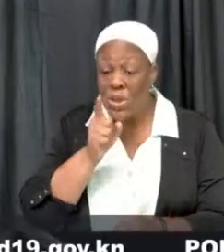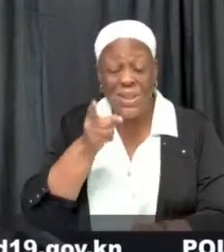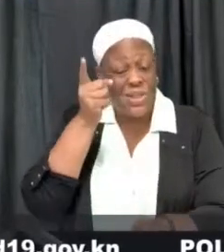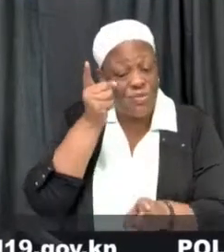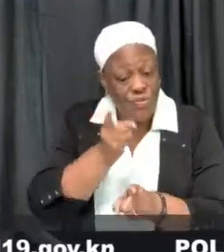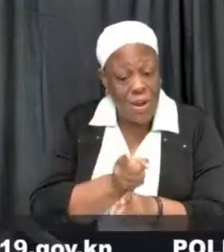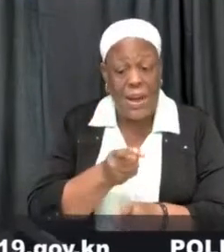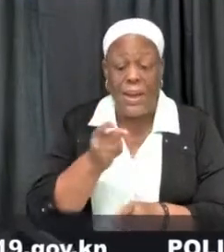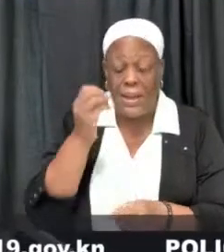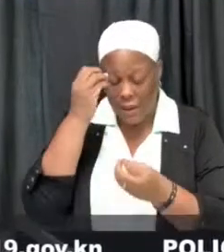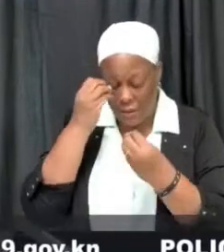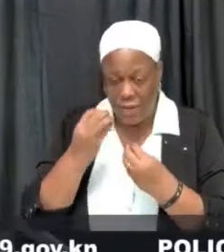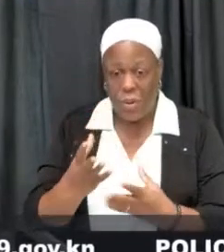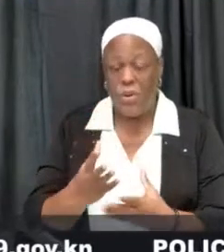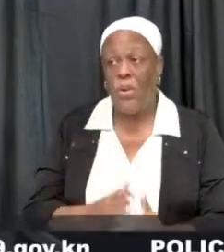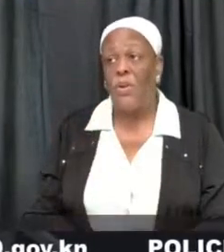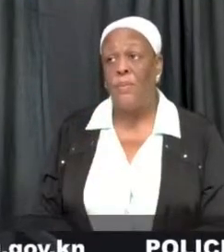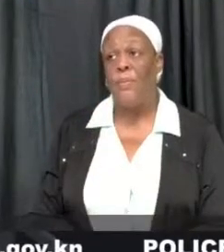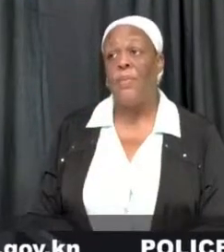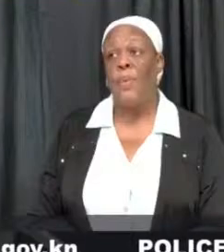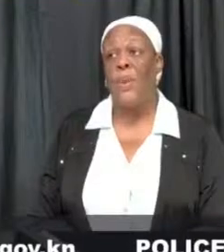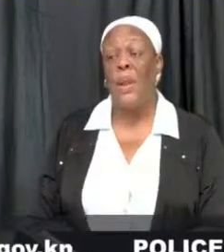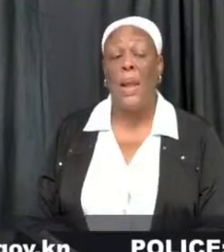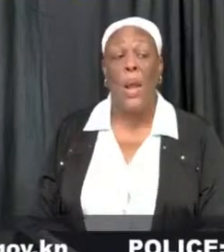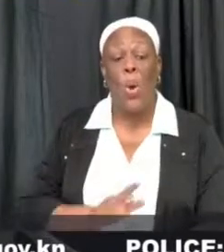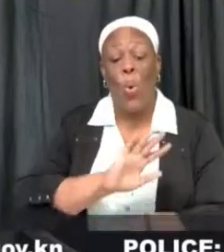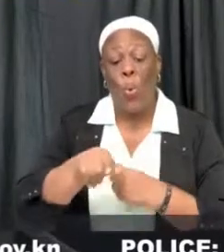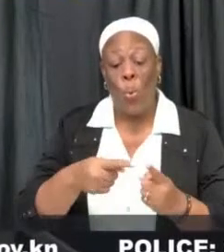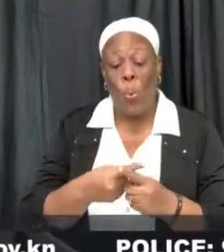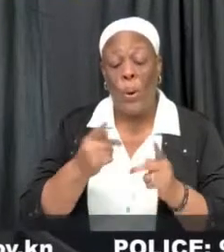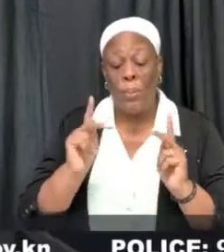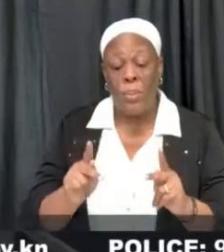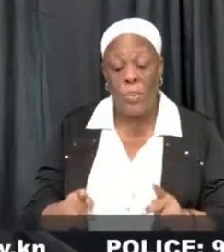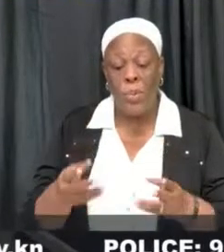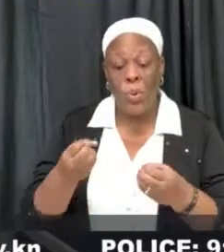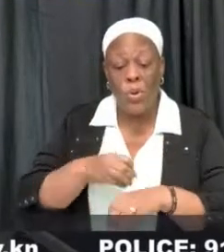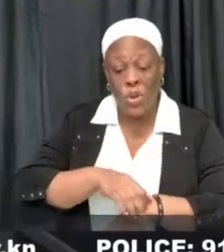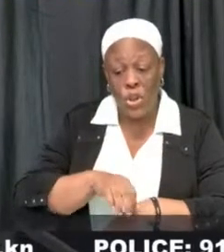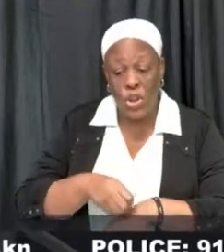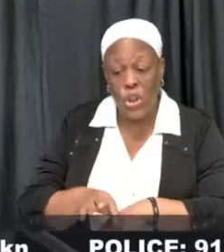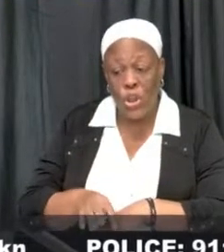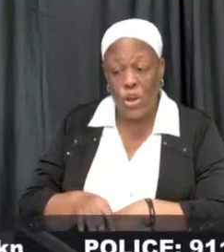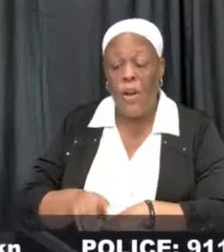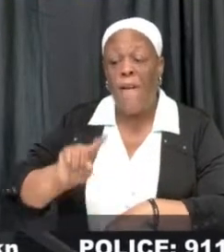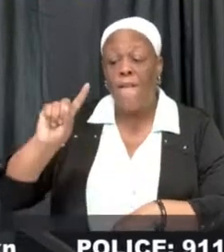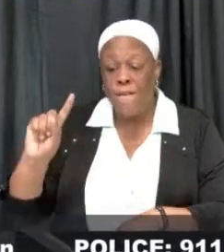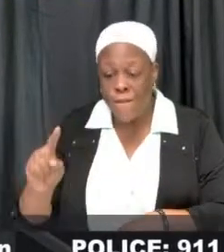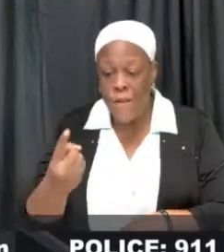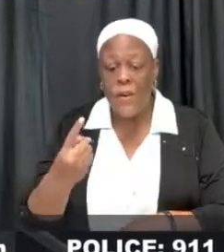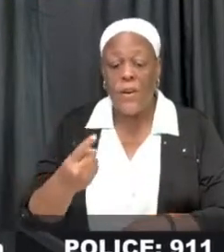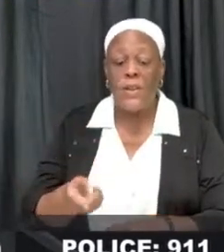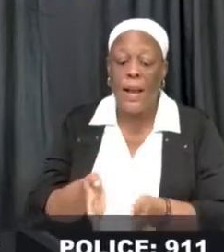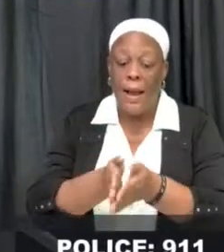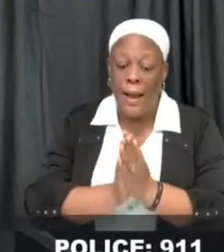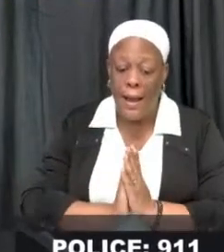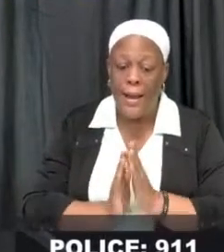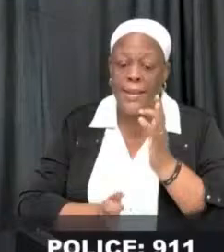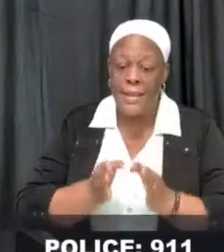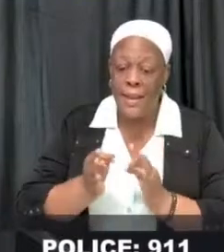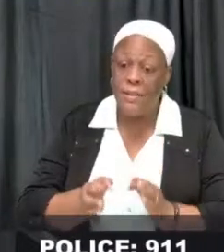publish news, information, credible media houses, there should first do their checks.